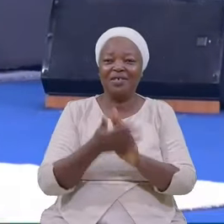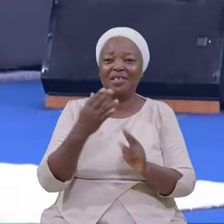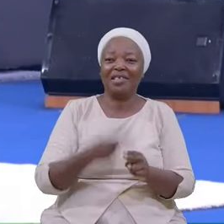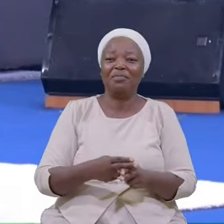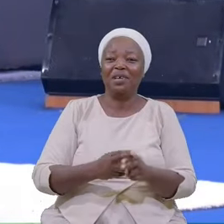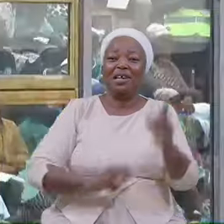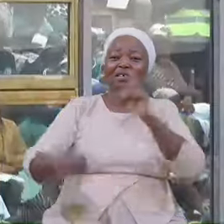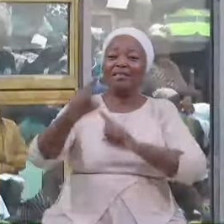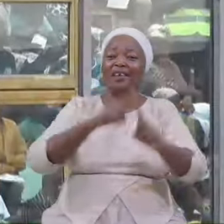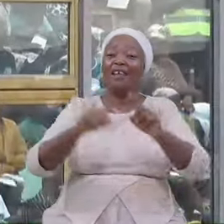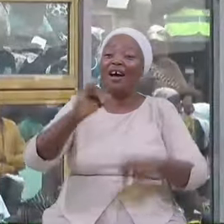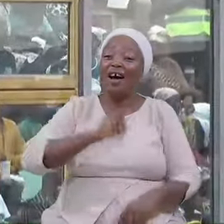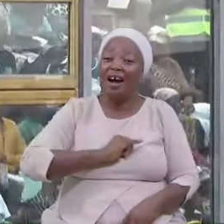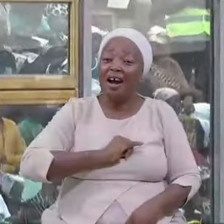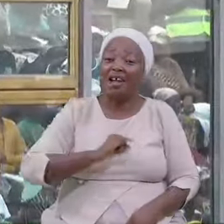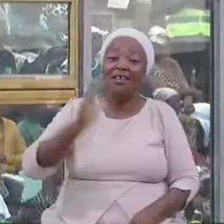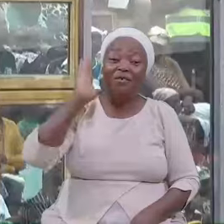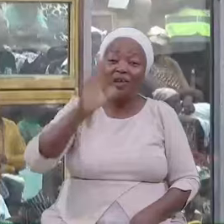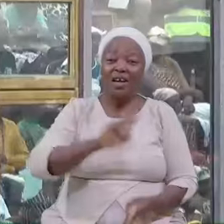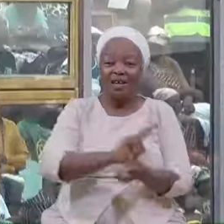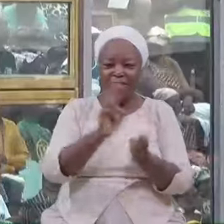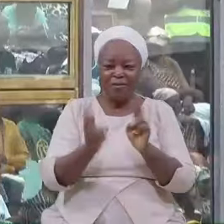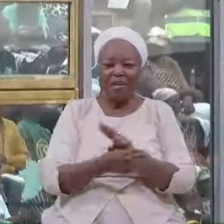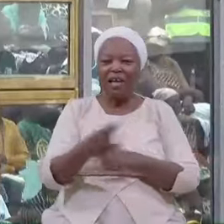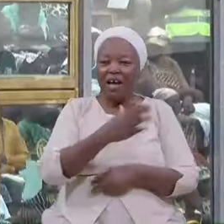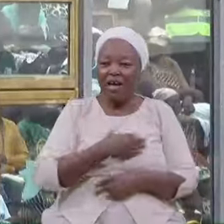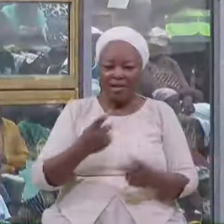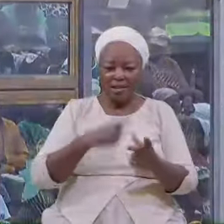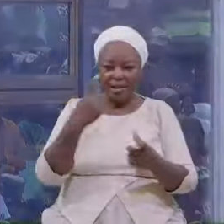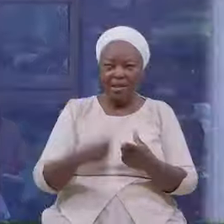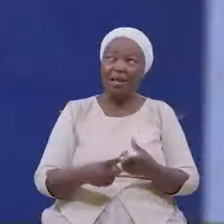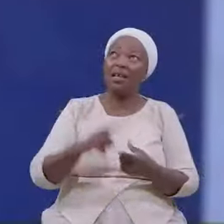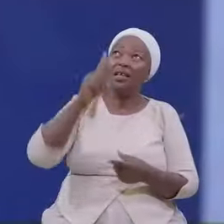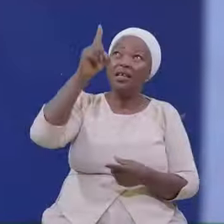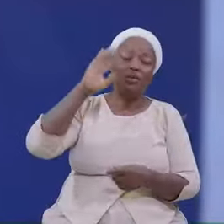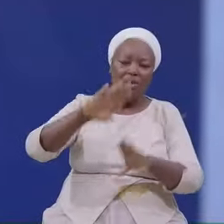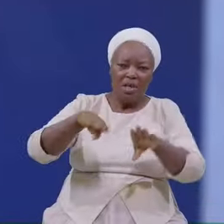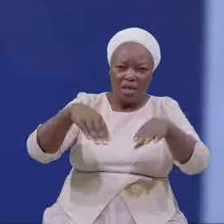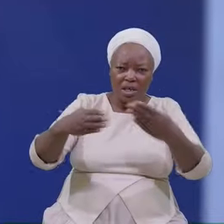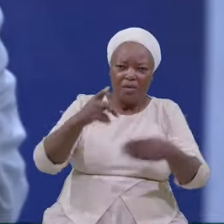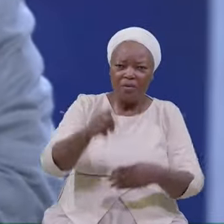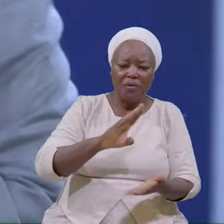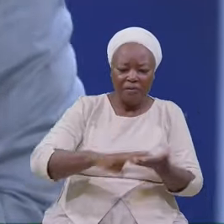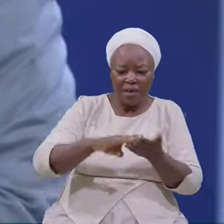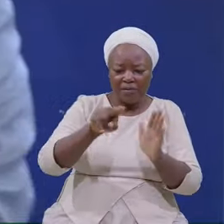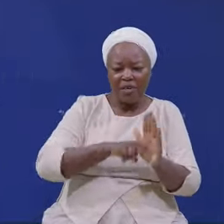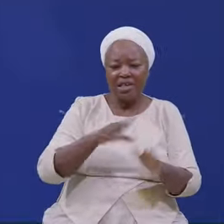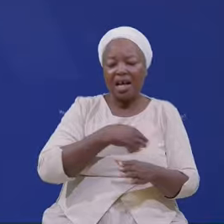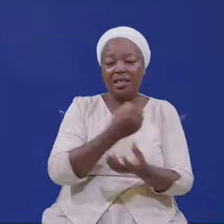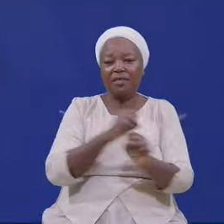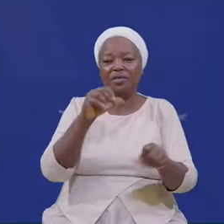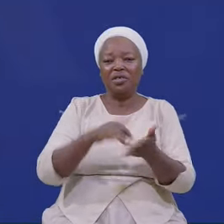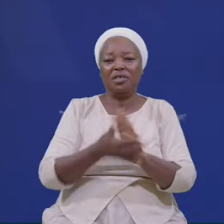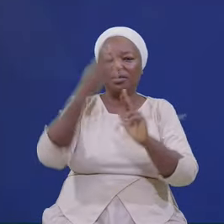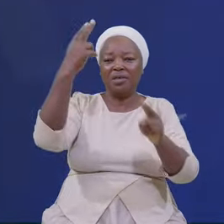will repent. Je vais me repentir. And then he'll grant you forgiveness and salvation. Et puis il